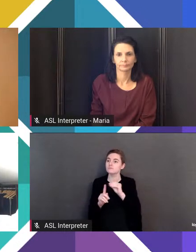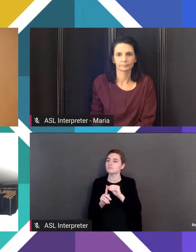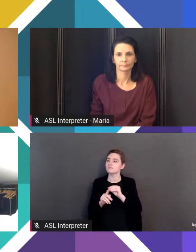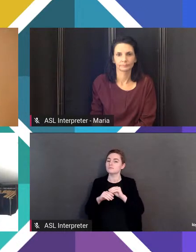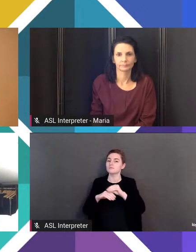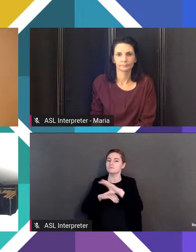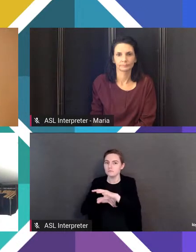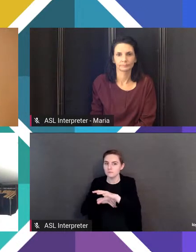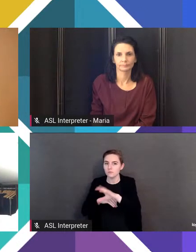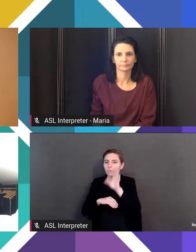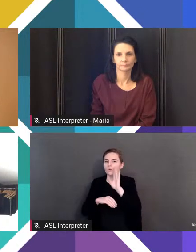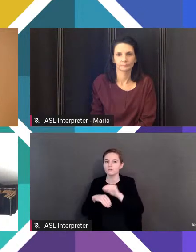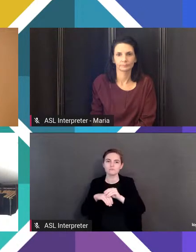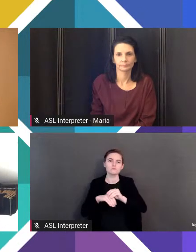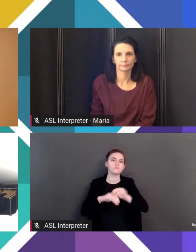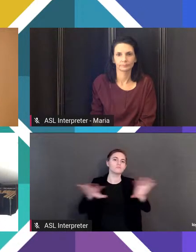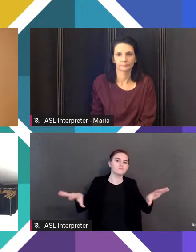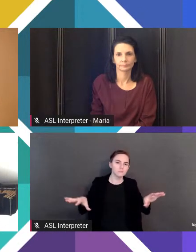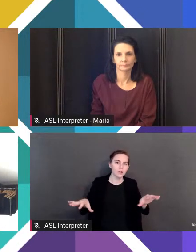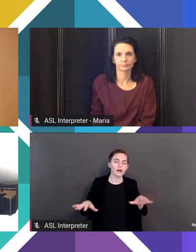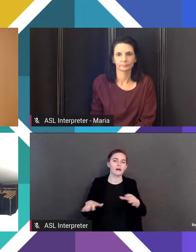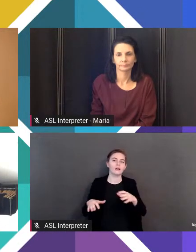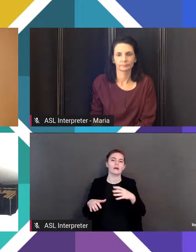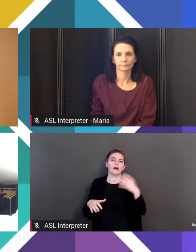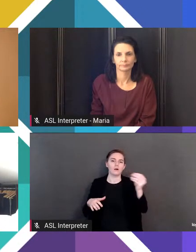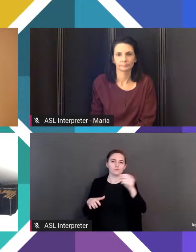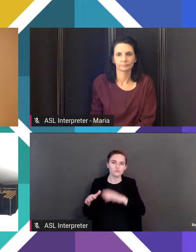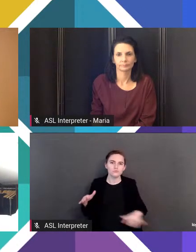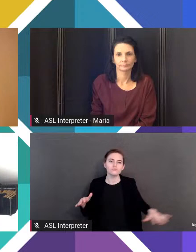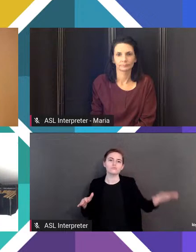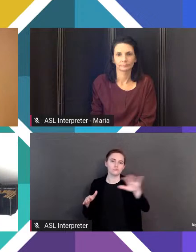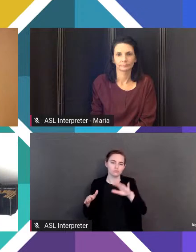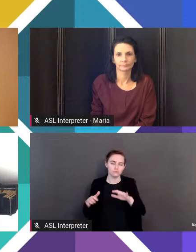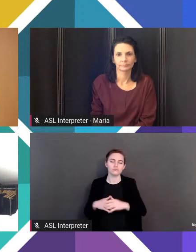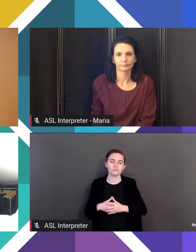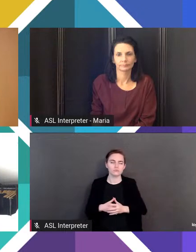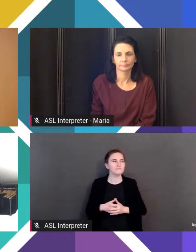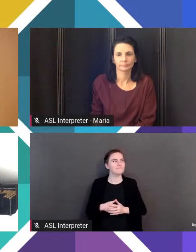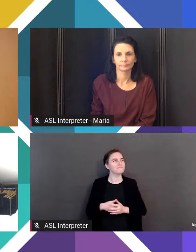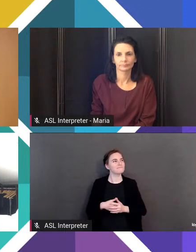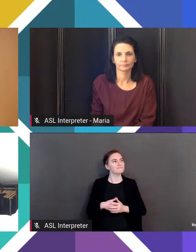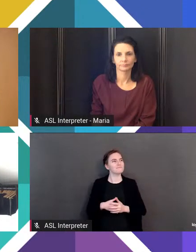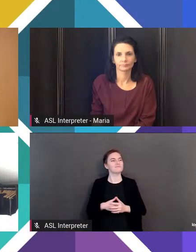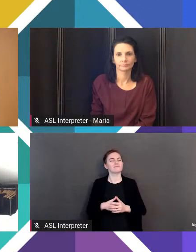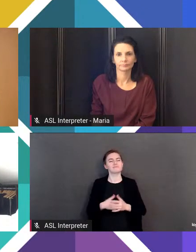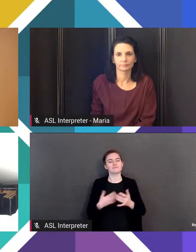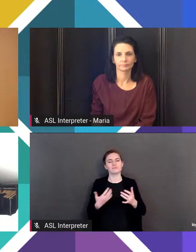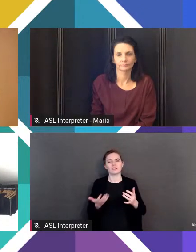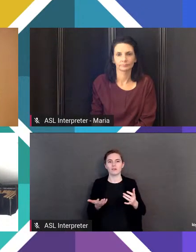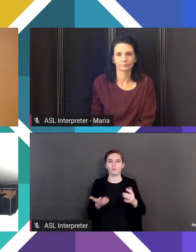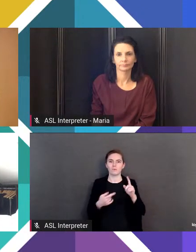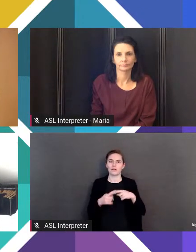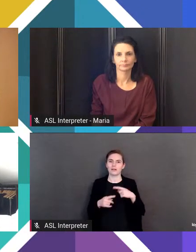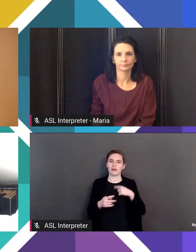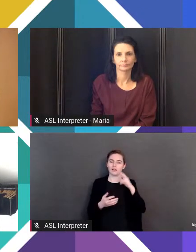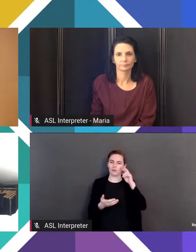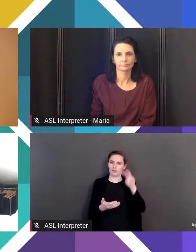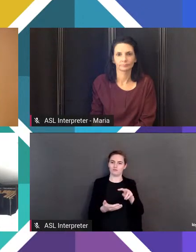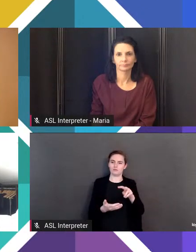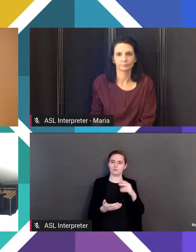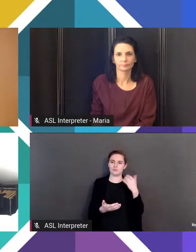works together and like I'm seeing more and more of it, like people actually like waking up and